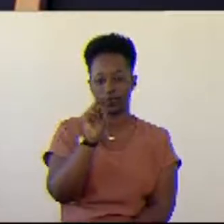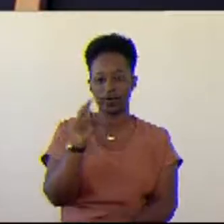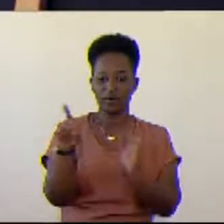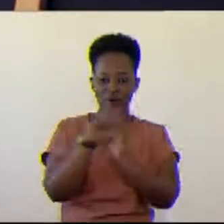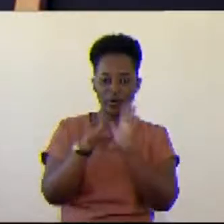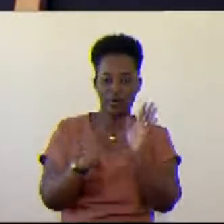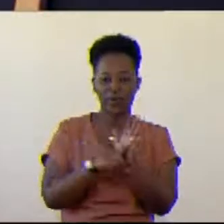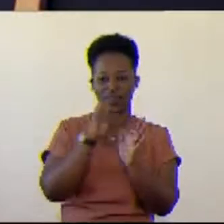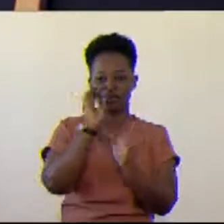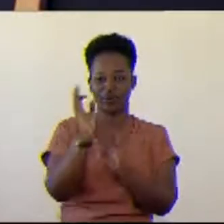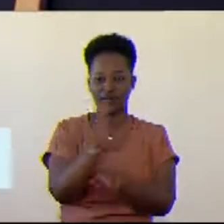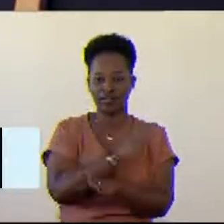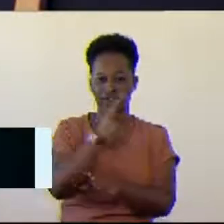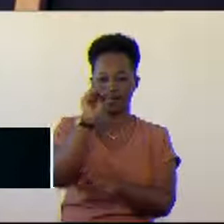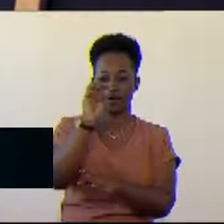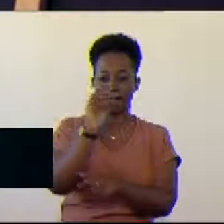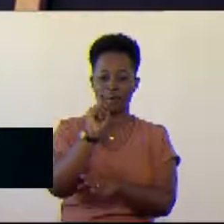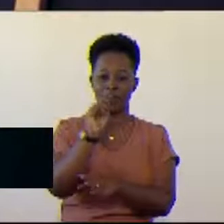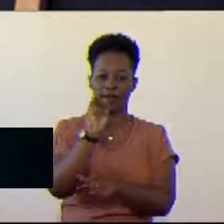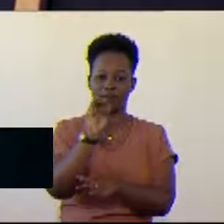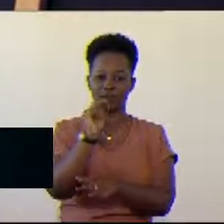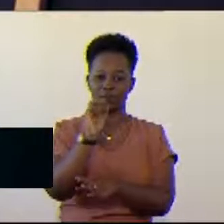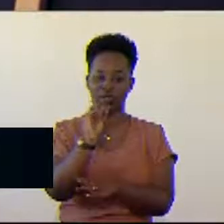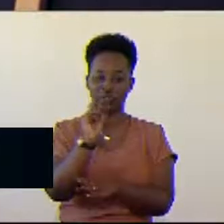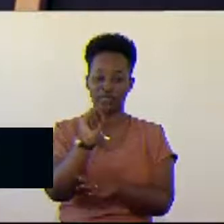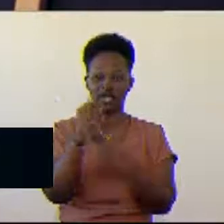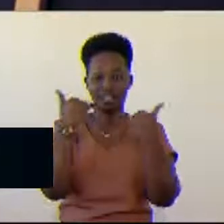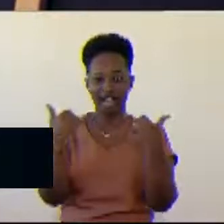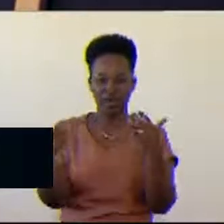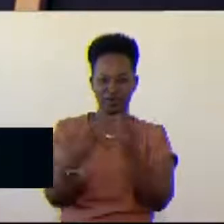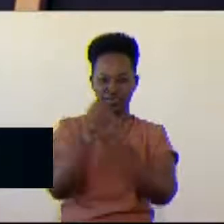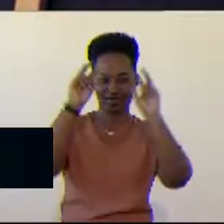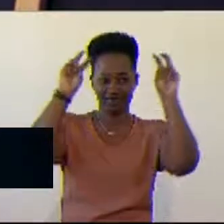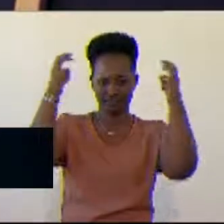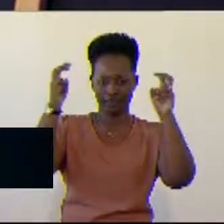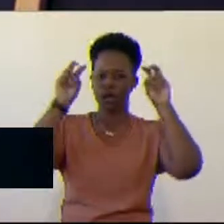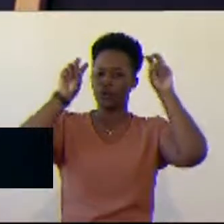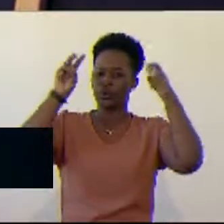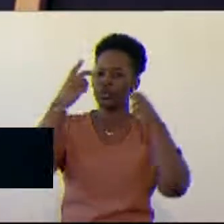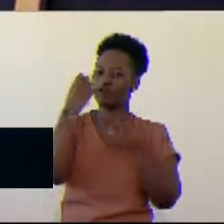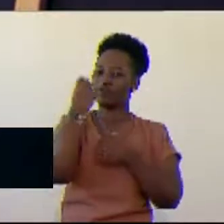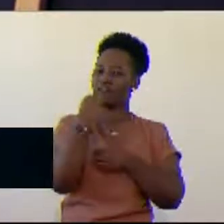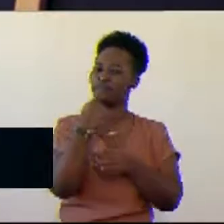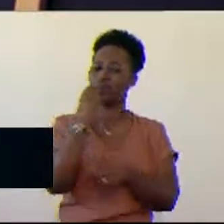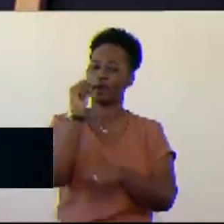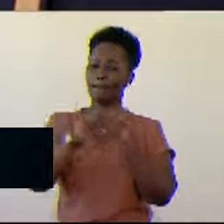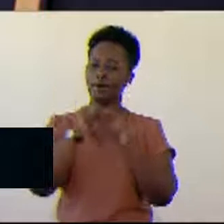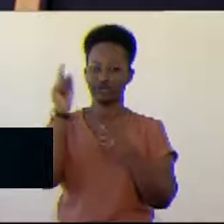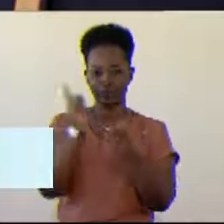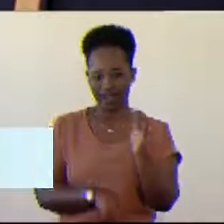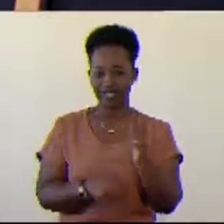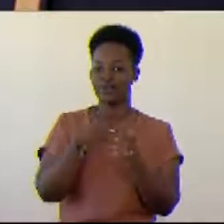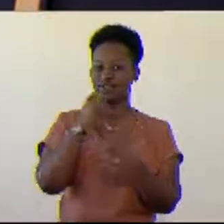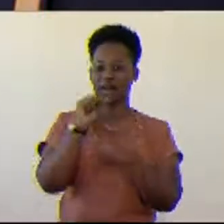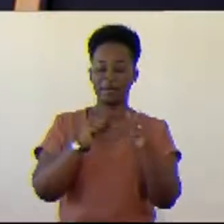new unit, which is Unit 5. And what does Unit 5 talk about? Unit 5 talks about the center of